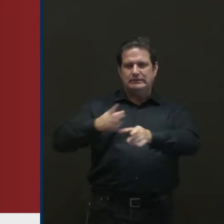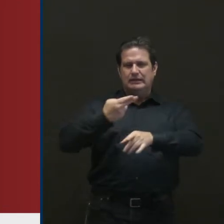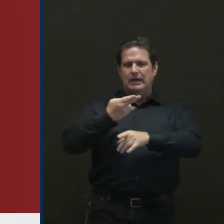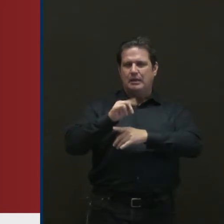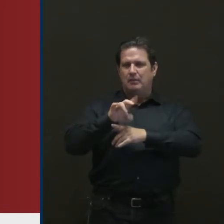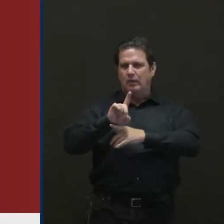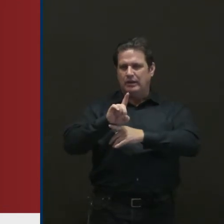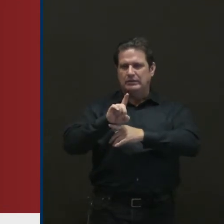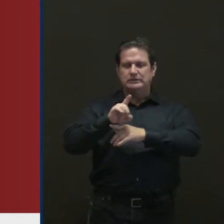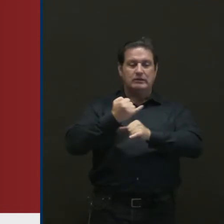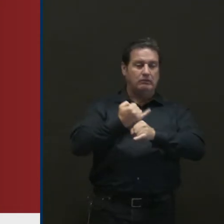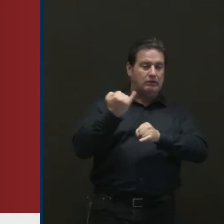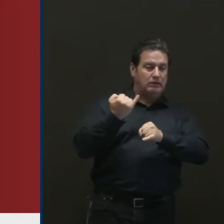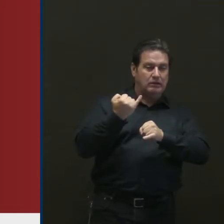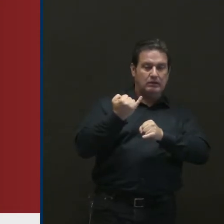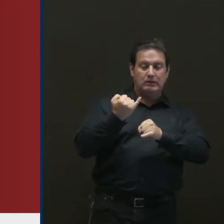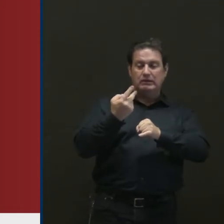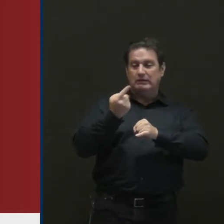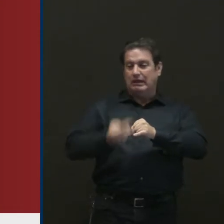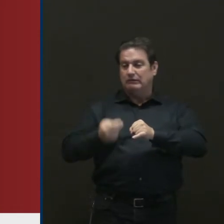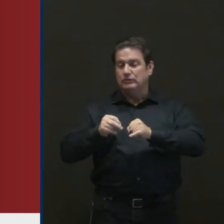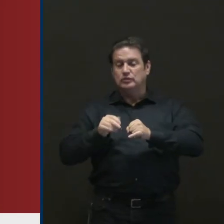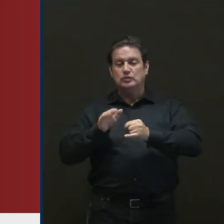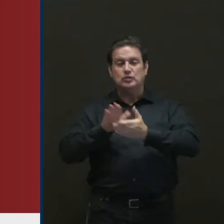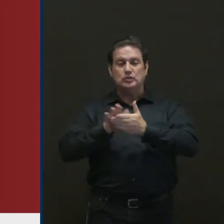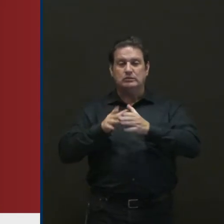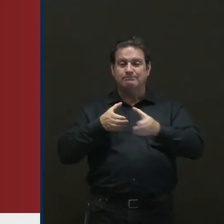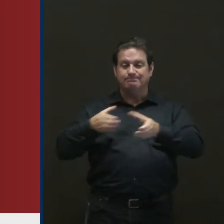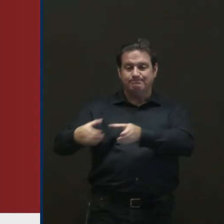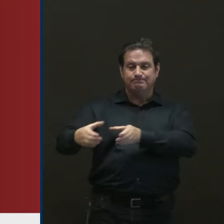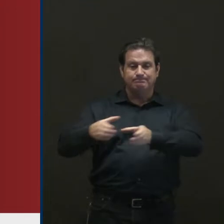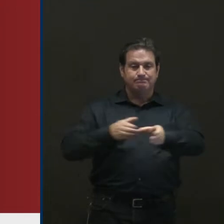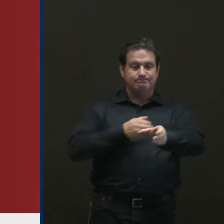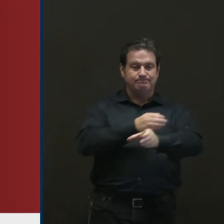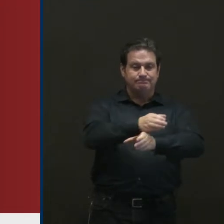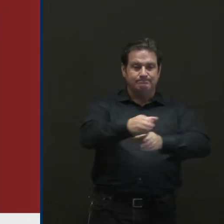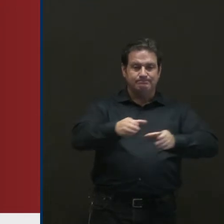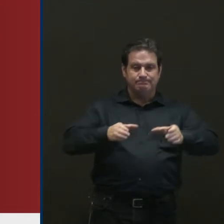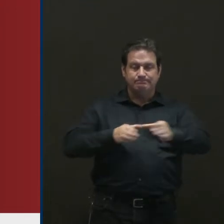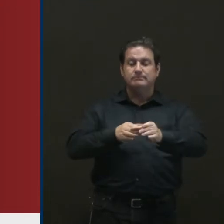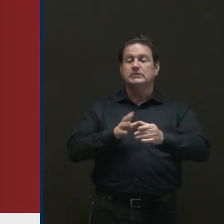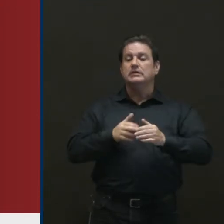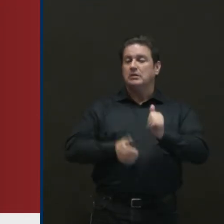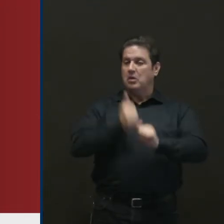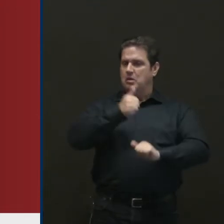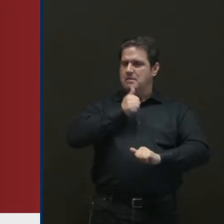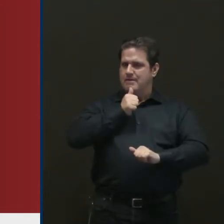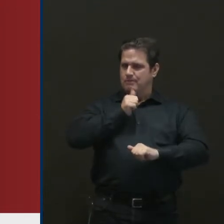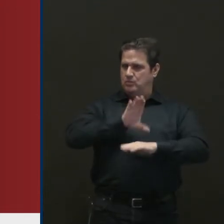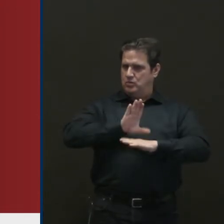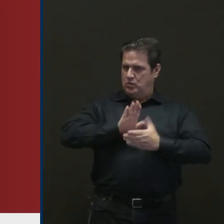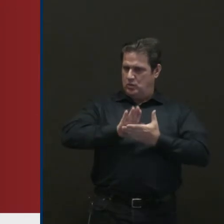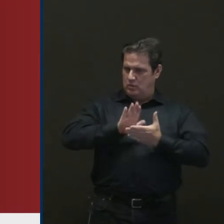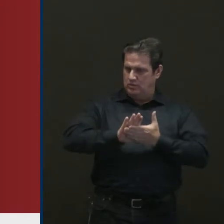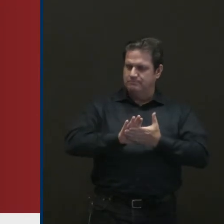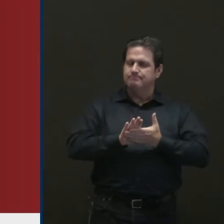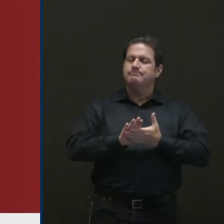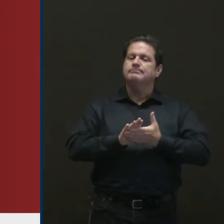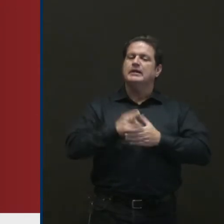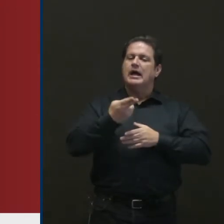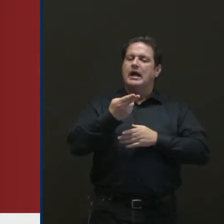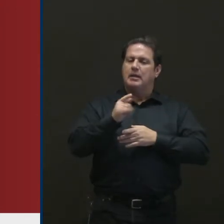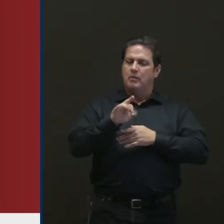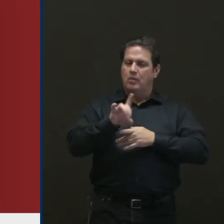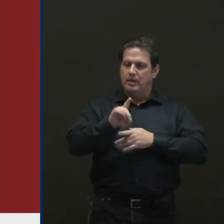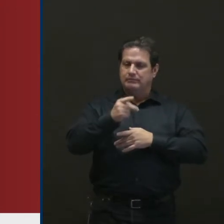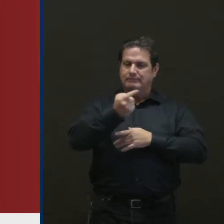in almost a half dozen districts, mostly in the lower part of our state. Most of the private schools are a hybrid